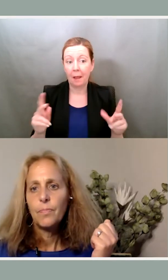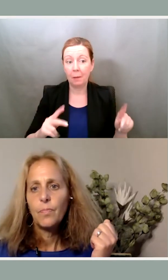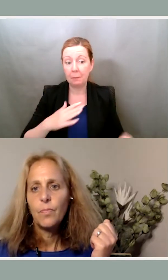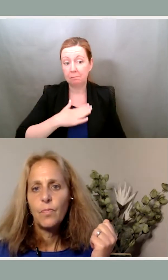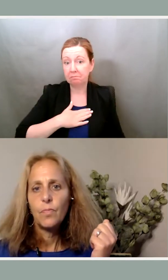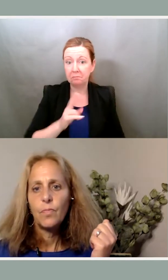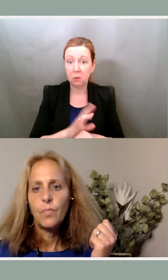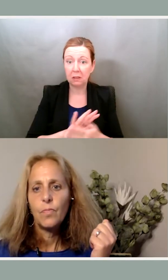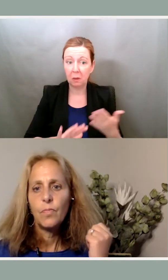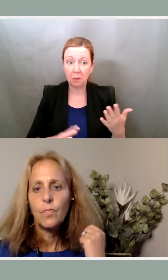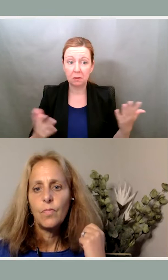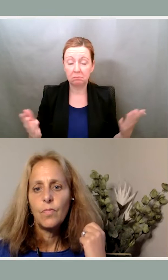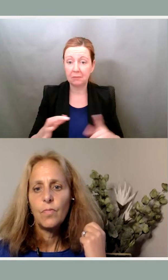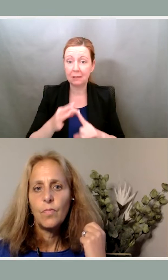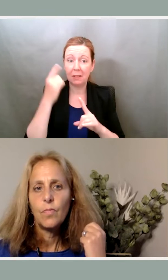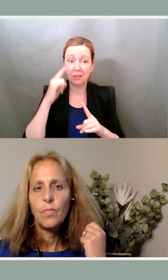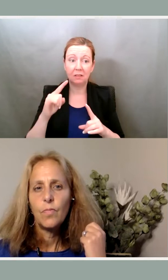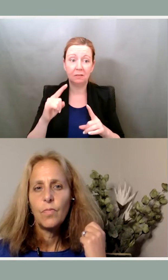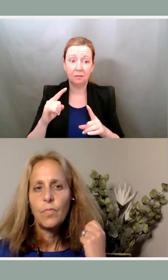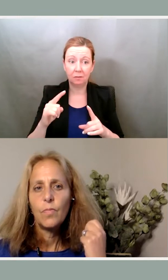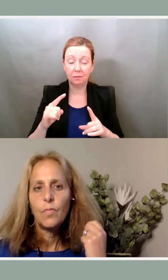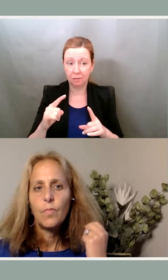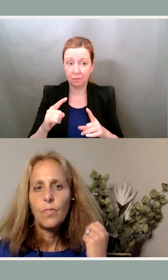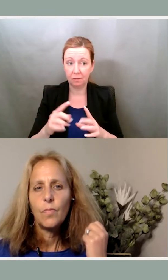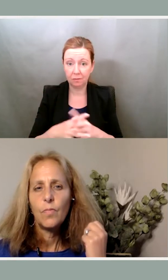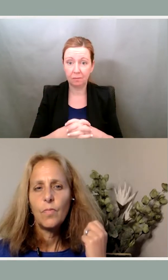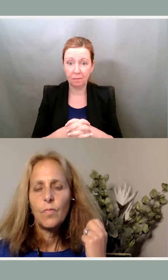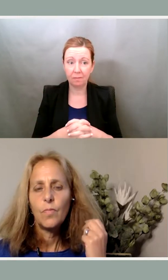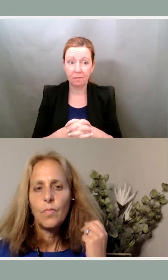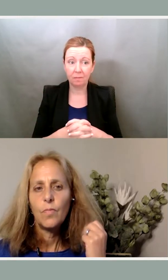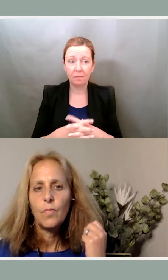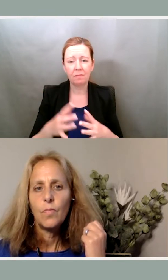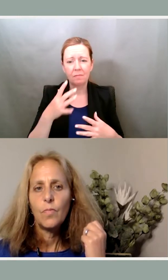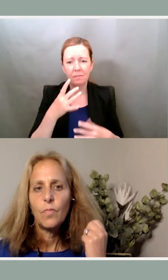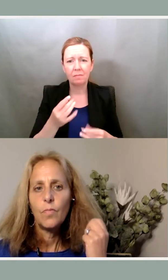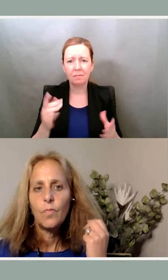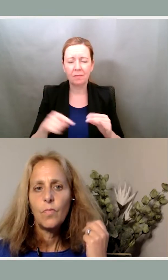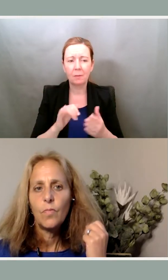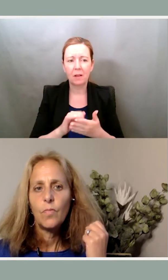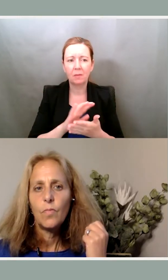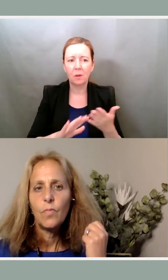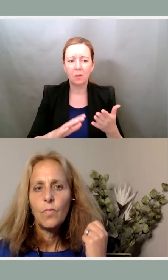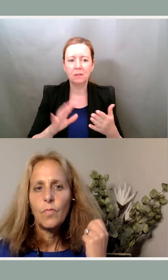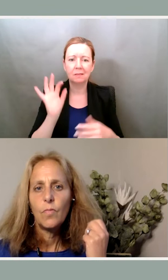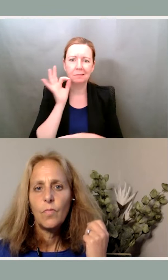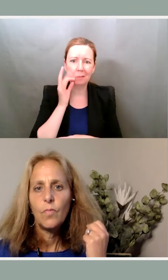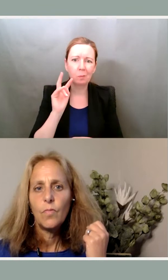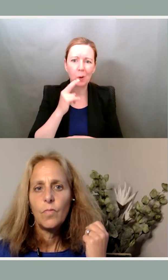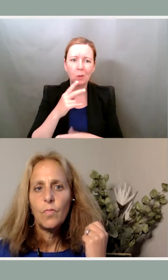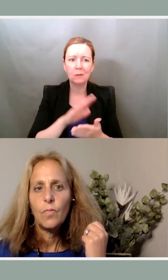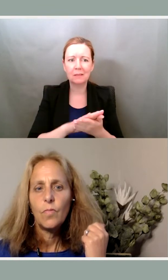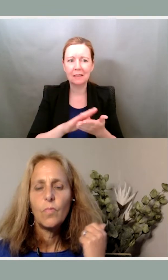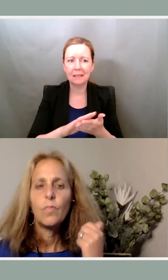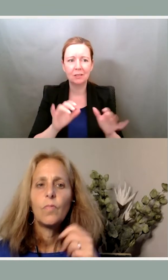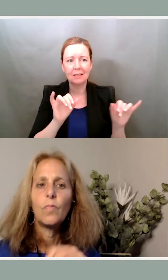using those, especially for washing fruit. An interesting aspect of about those types of produce cleaners that one sees is that the